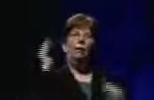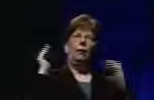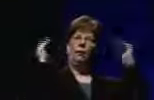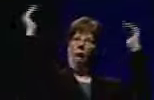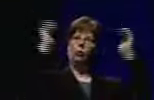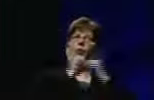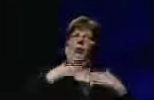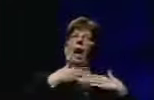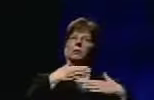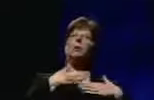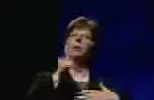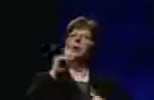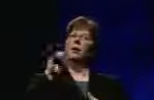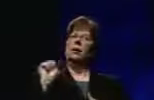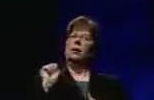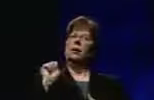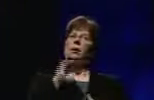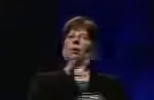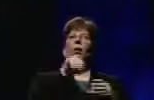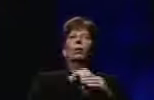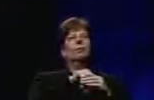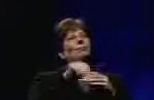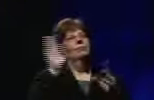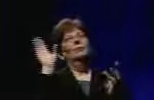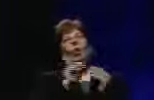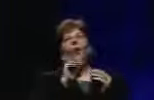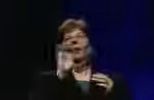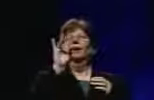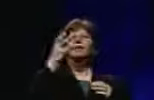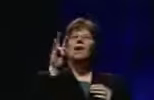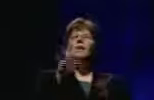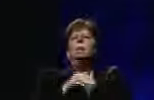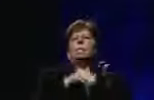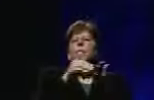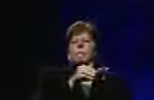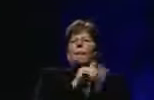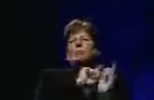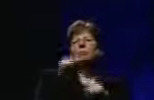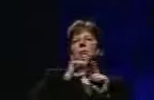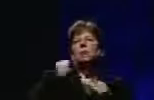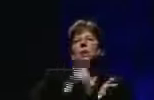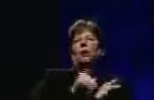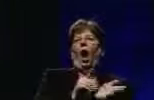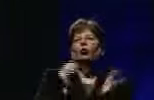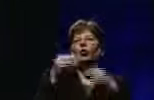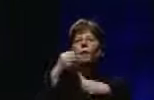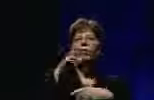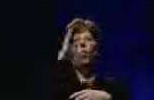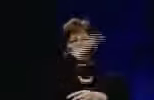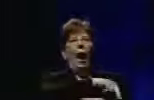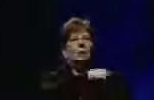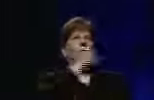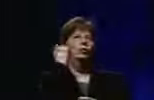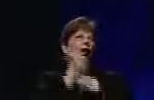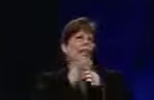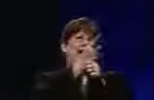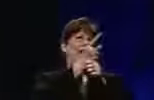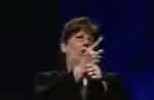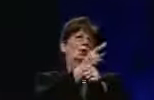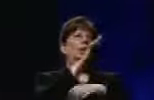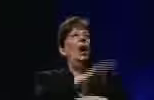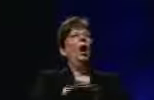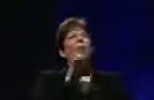with asthma make nearly 17 million visits to doctors' offices and to hospitals every year. About 2 million people